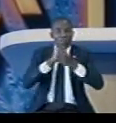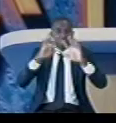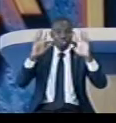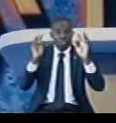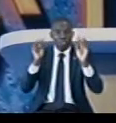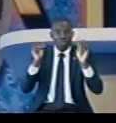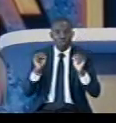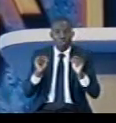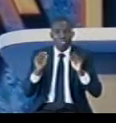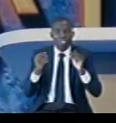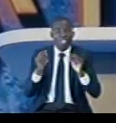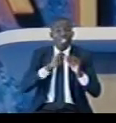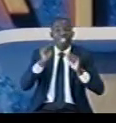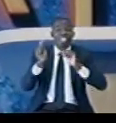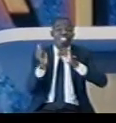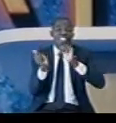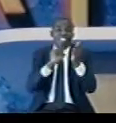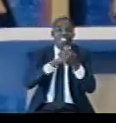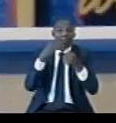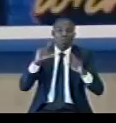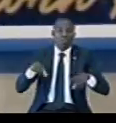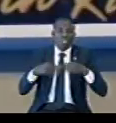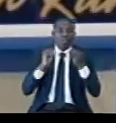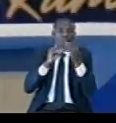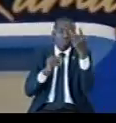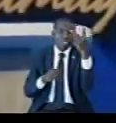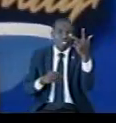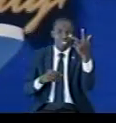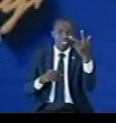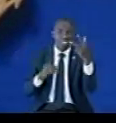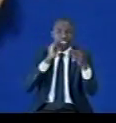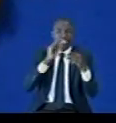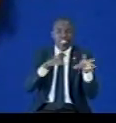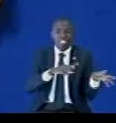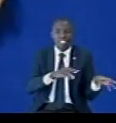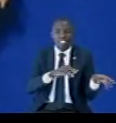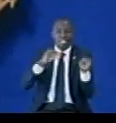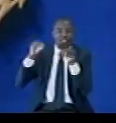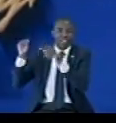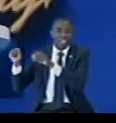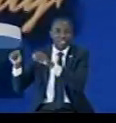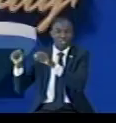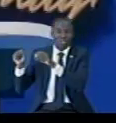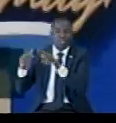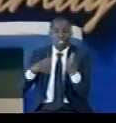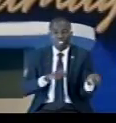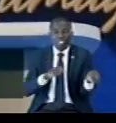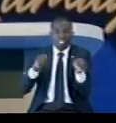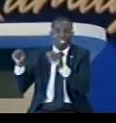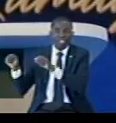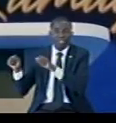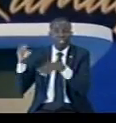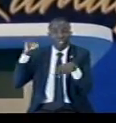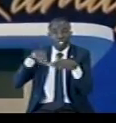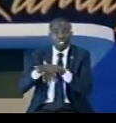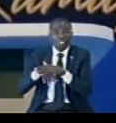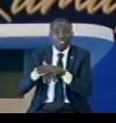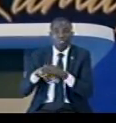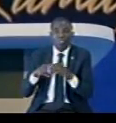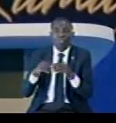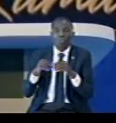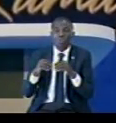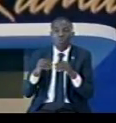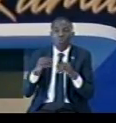A change of life. Number three is the translation. The translation into